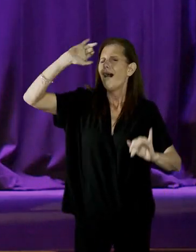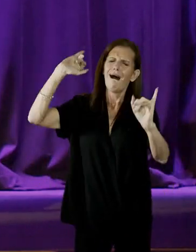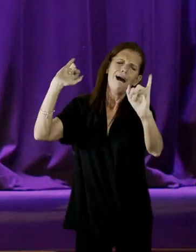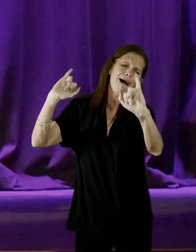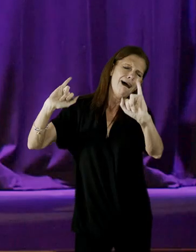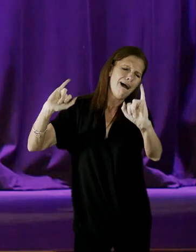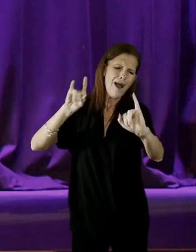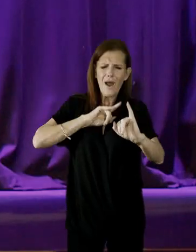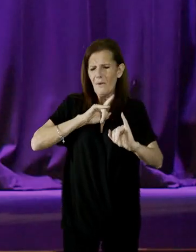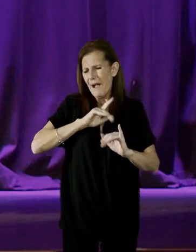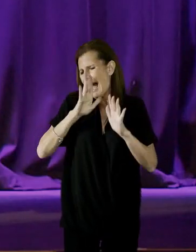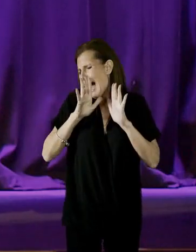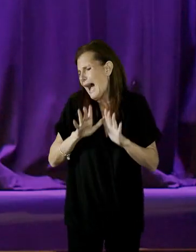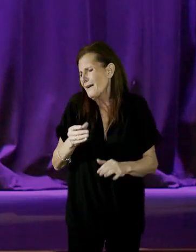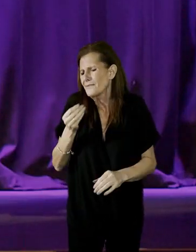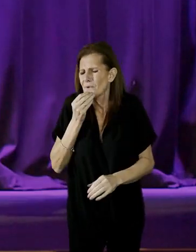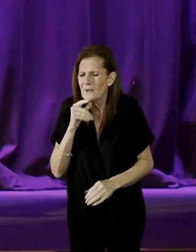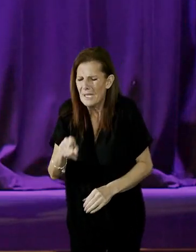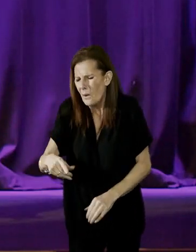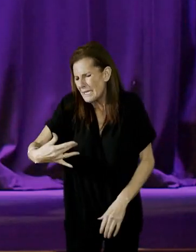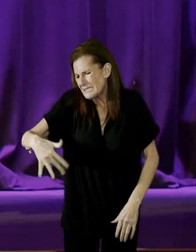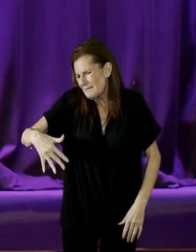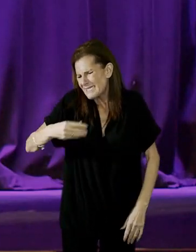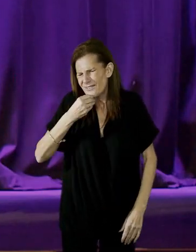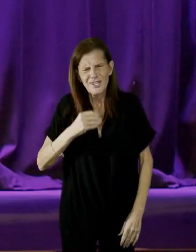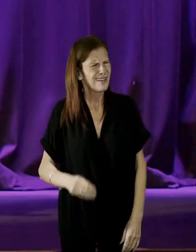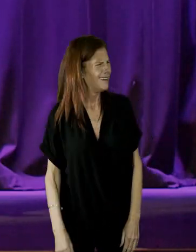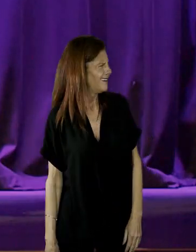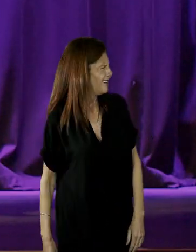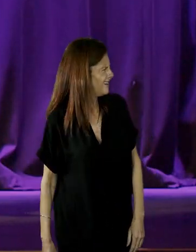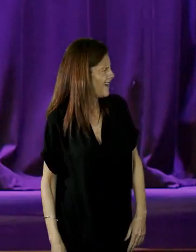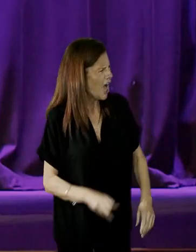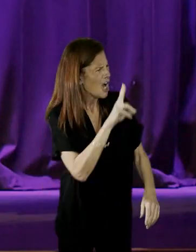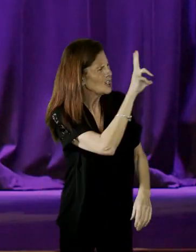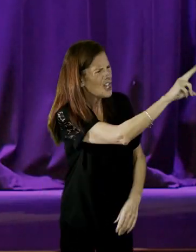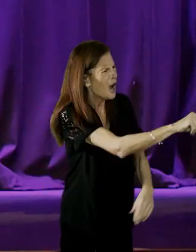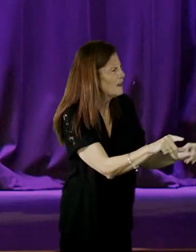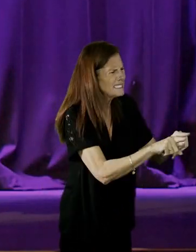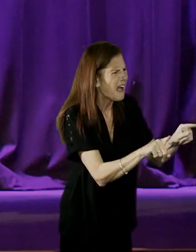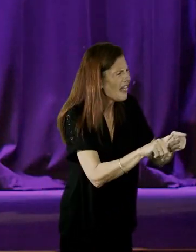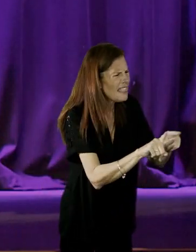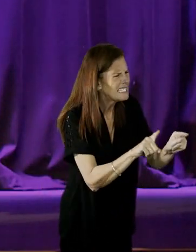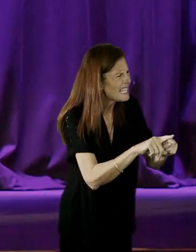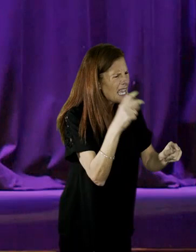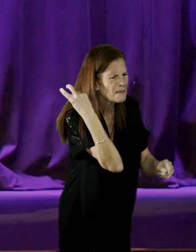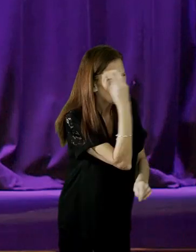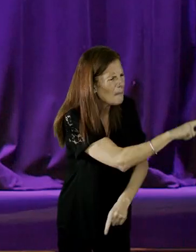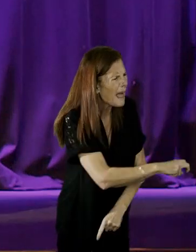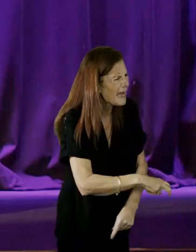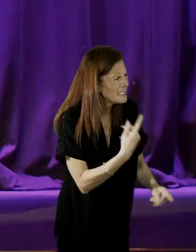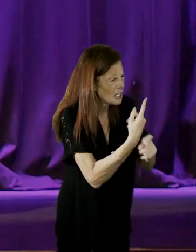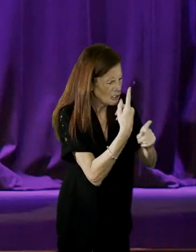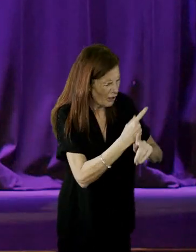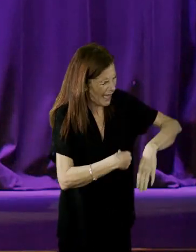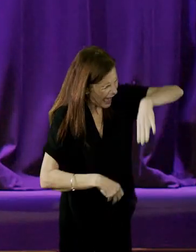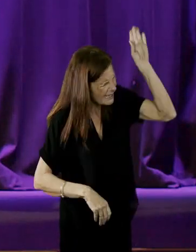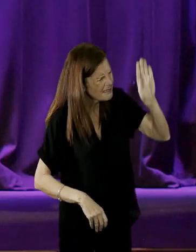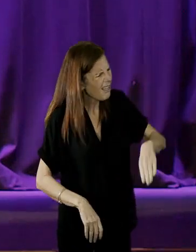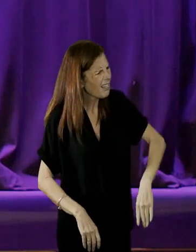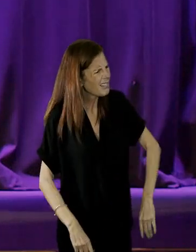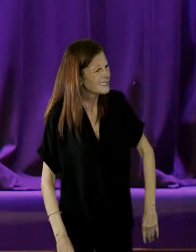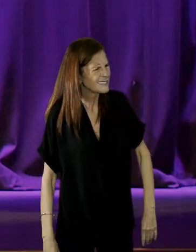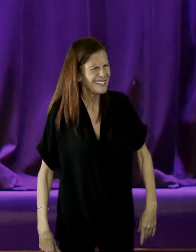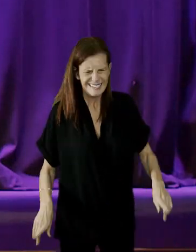Whole Foods, and it's so much more expensive. No, Ellie, it is not the same, and talk like a grown-up. People will take you seriously. It's not the